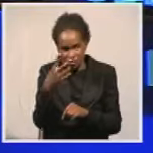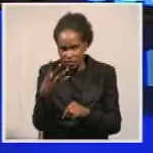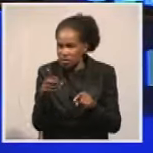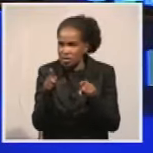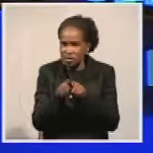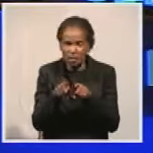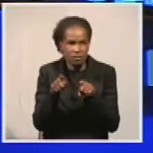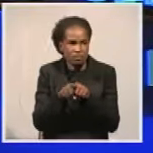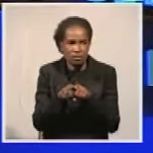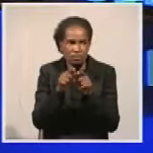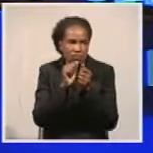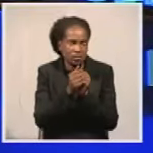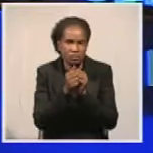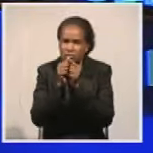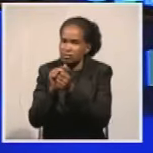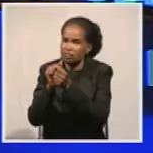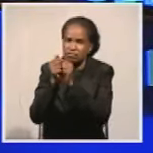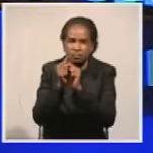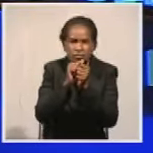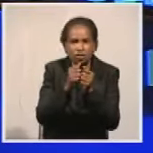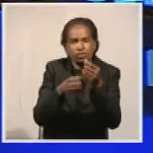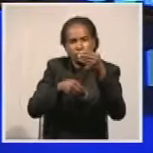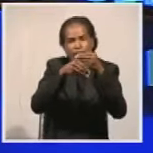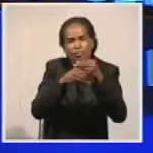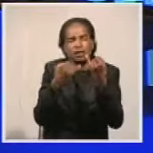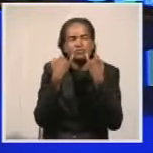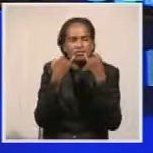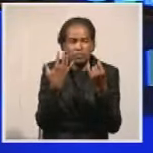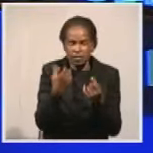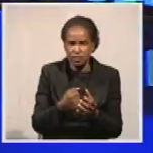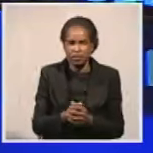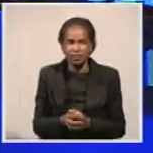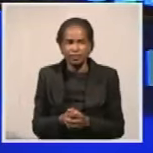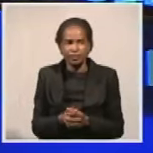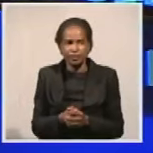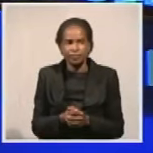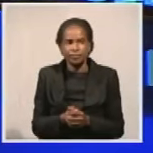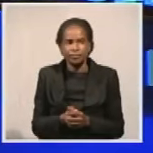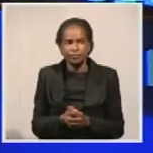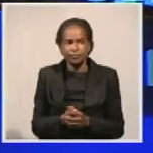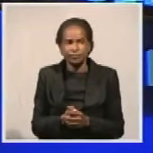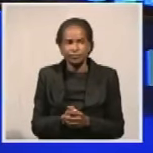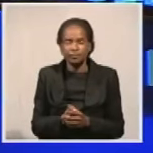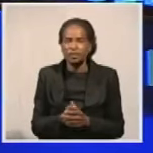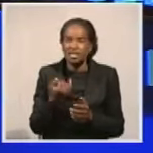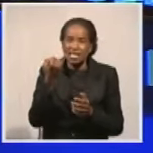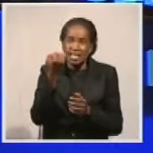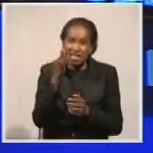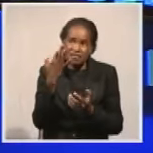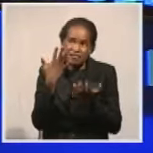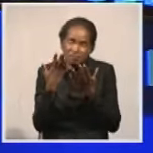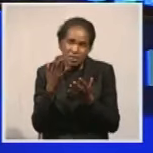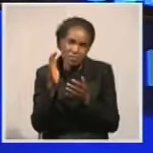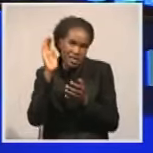not anticipated at the beginning, then you hear that people are talking about amendments.